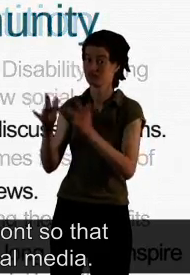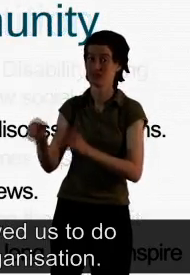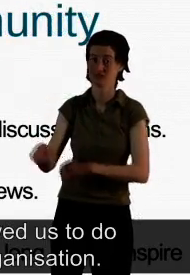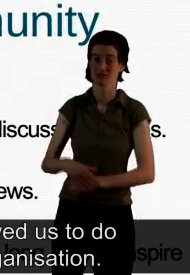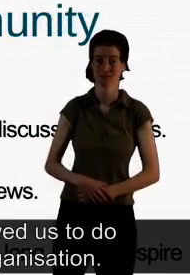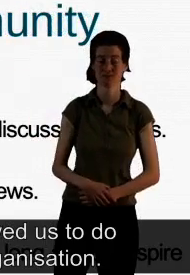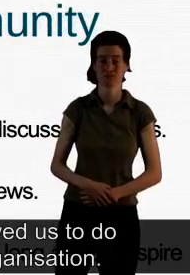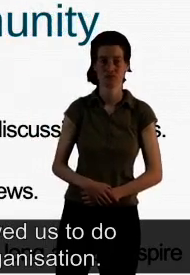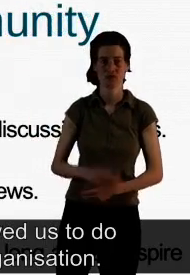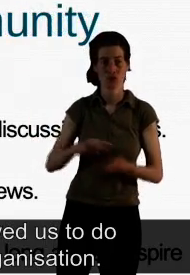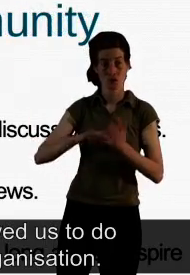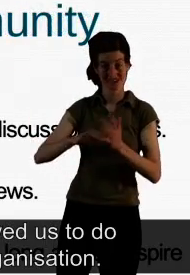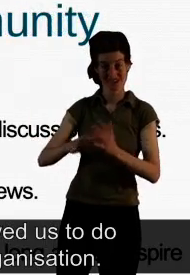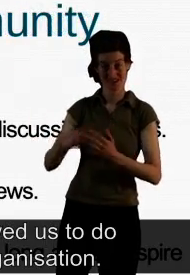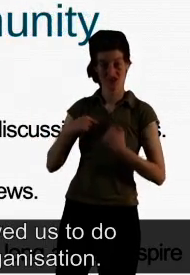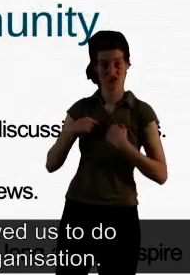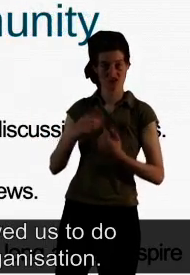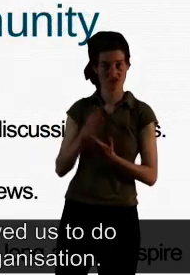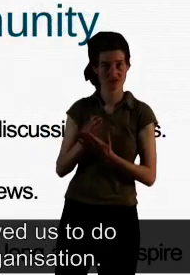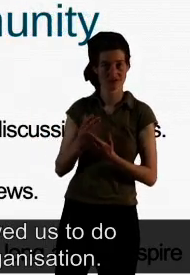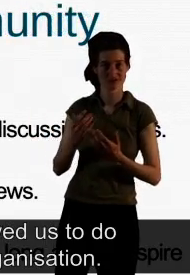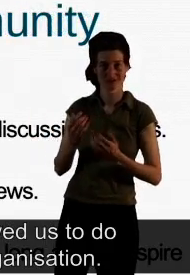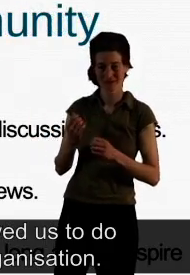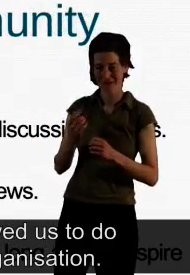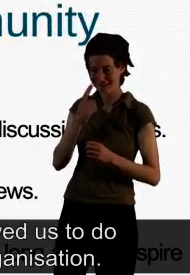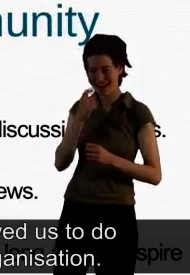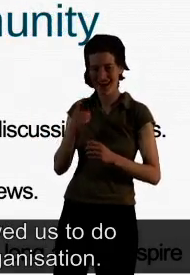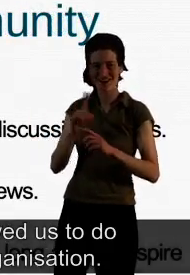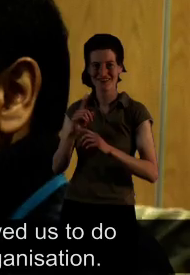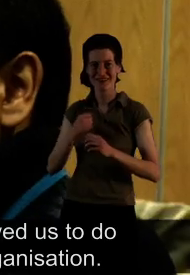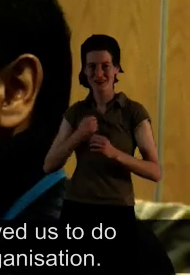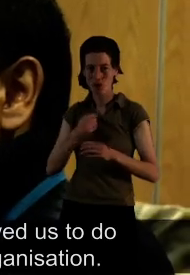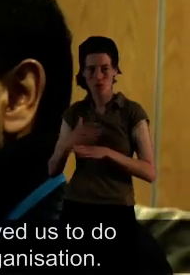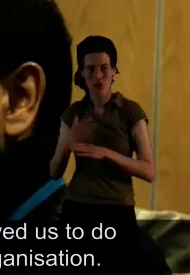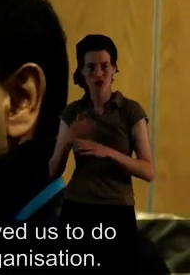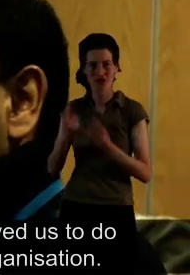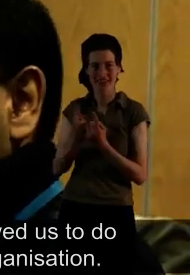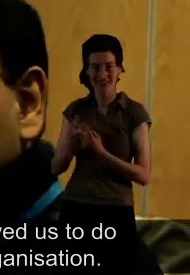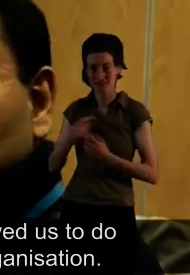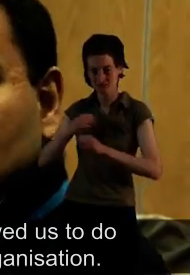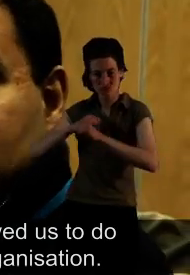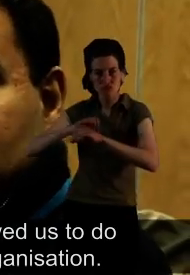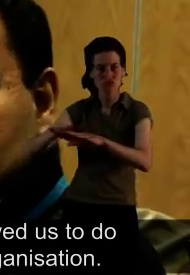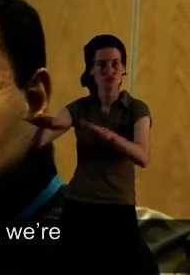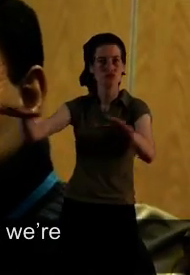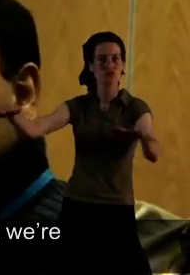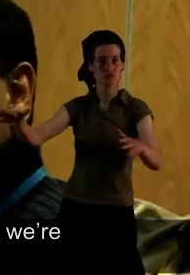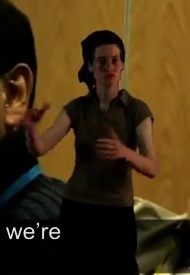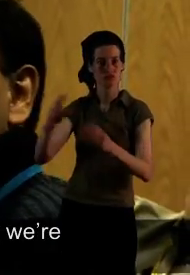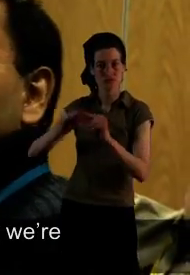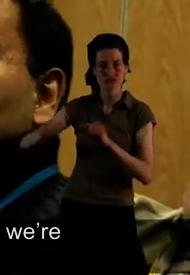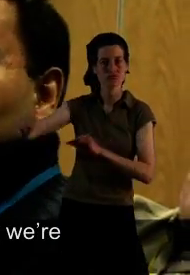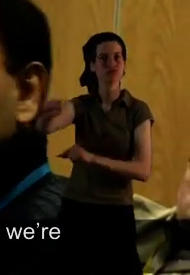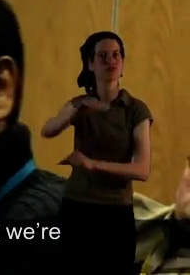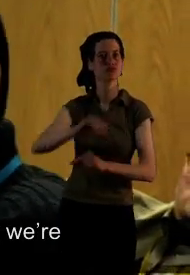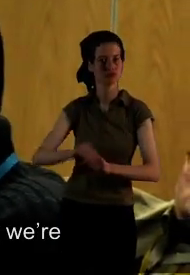media. And as an organisation, what it's allowed us to do is spread the word about our organisation, spread the